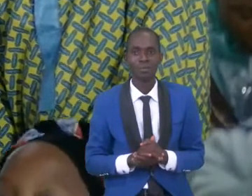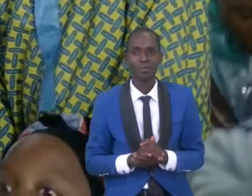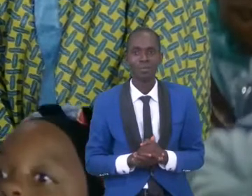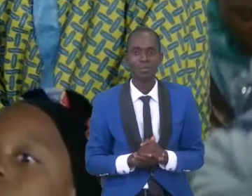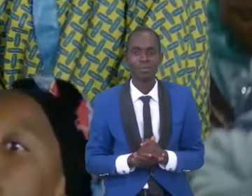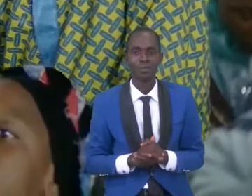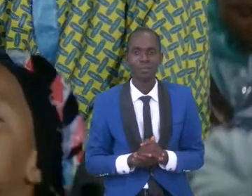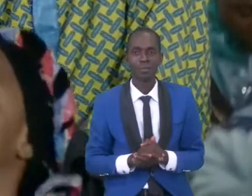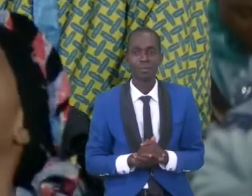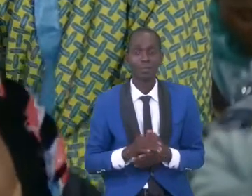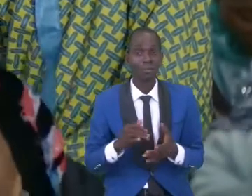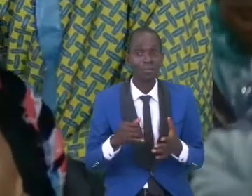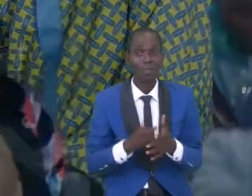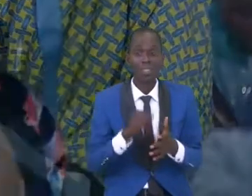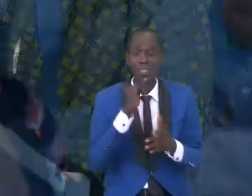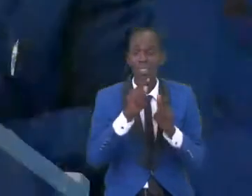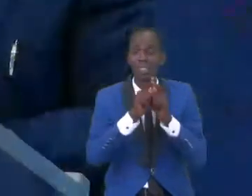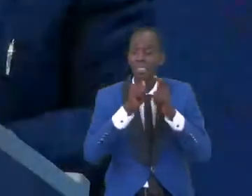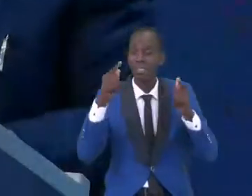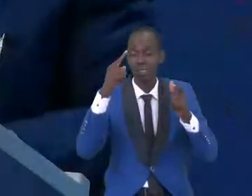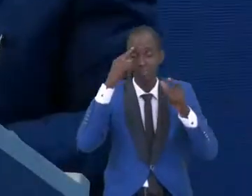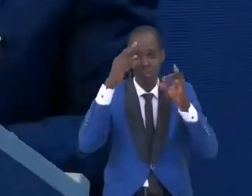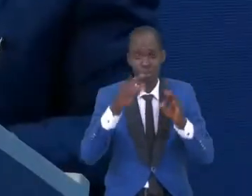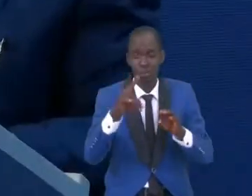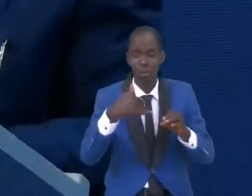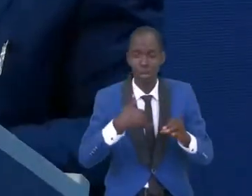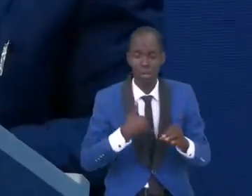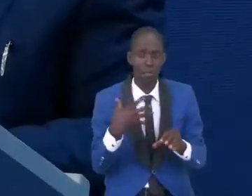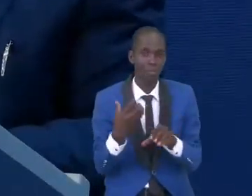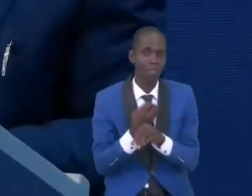What a great decision you have taken.